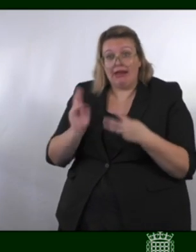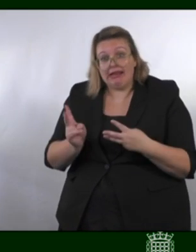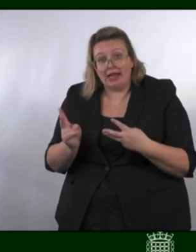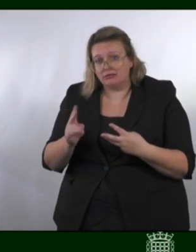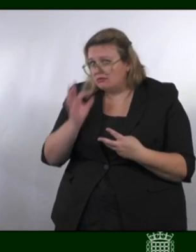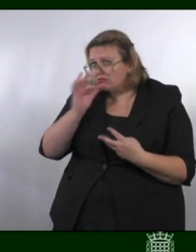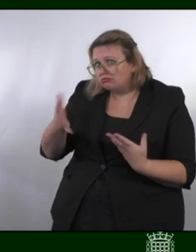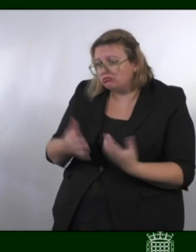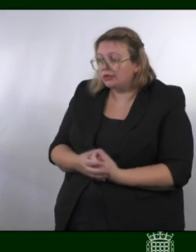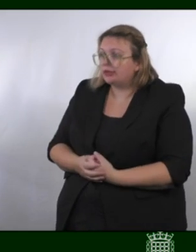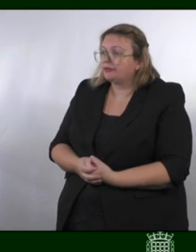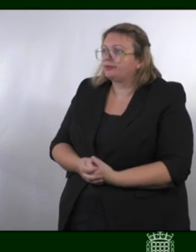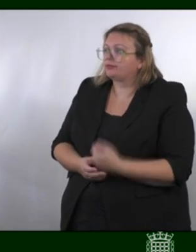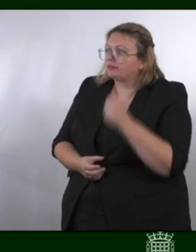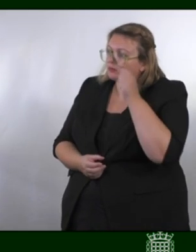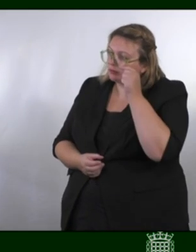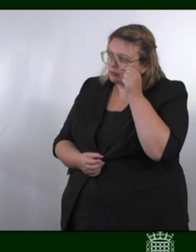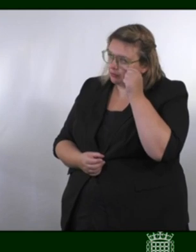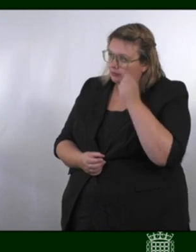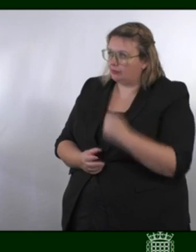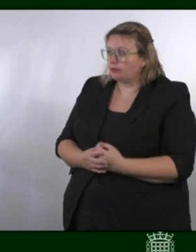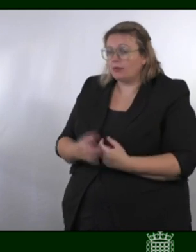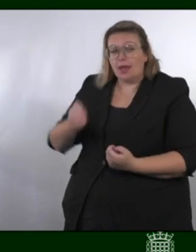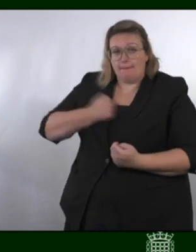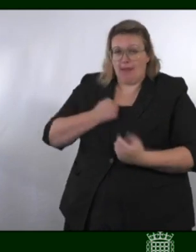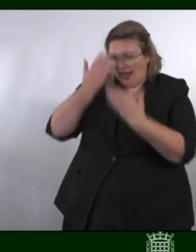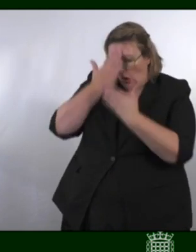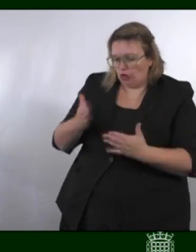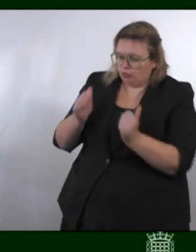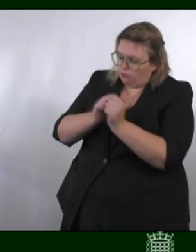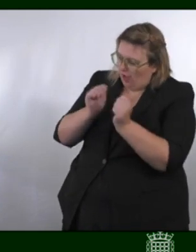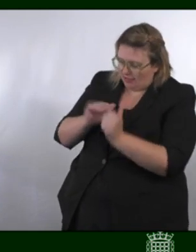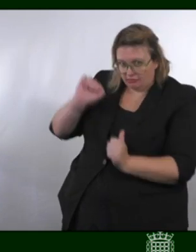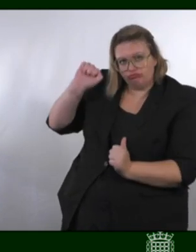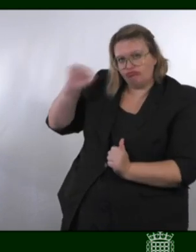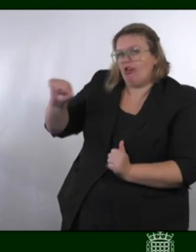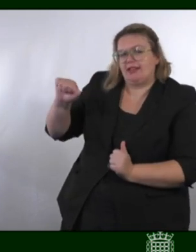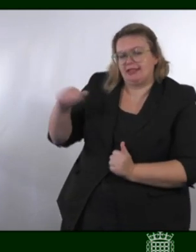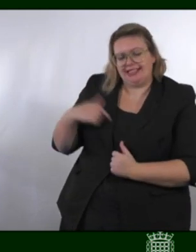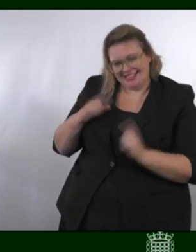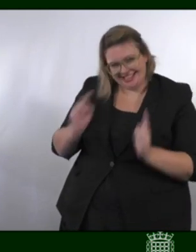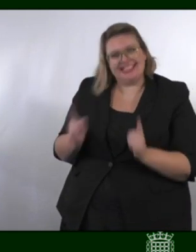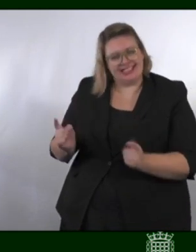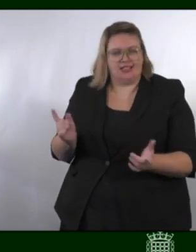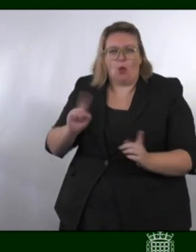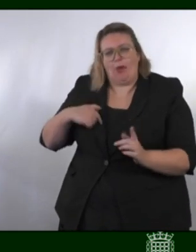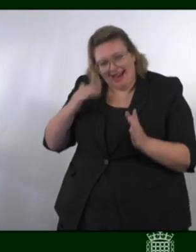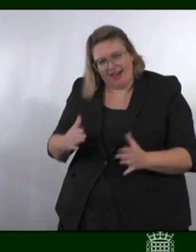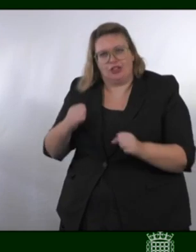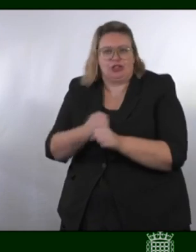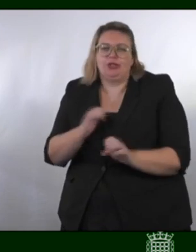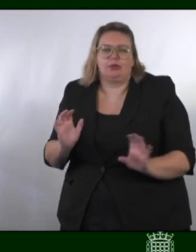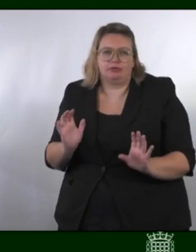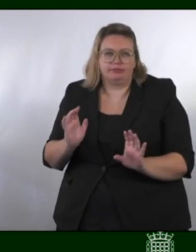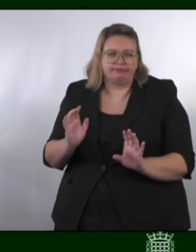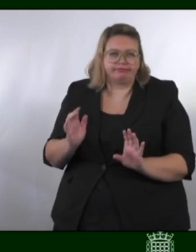My honourable friend puts his finger on it, and that's exactly what we need to do. And I can tell him